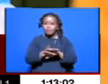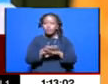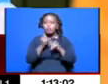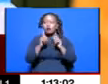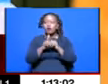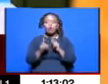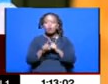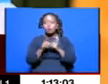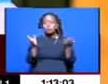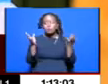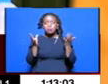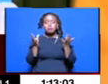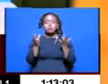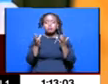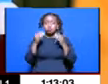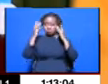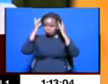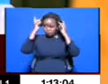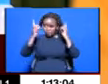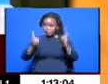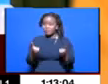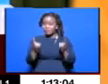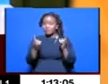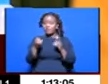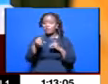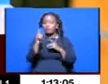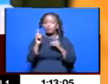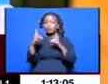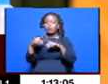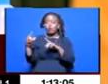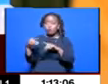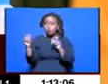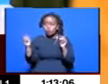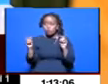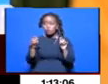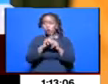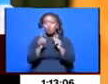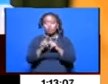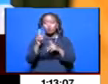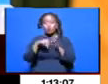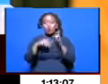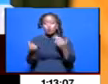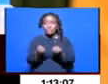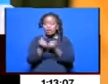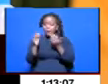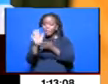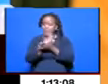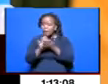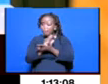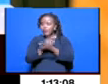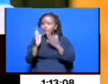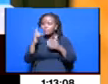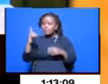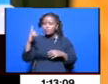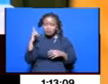and indeterminate notion as the so-called basic structure